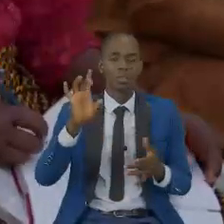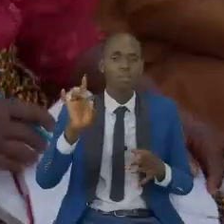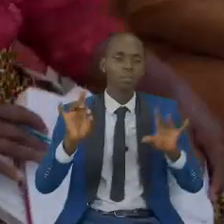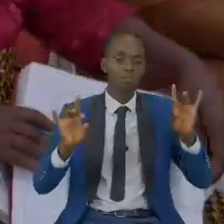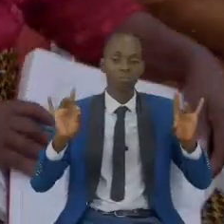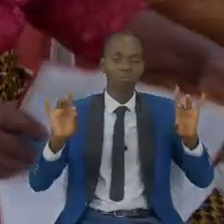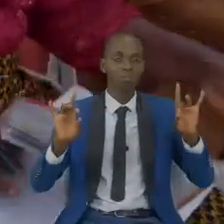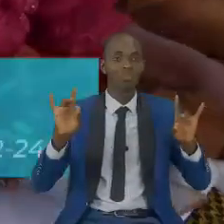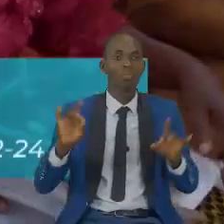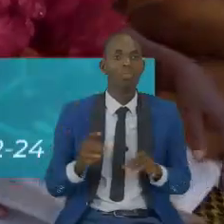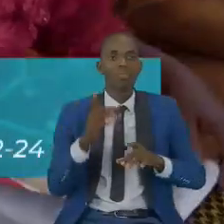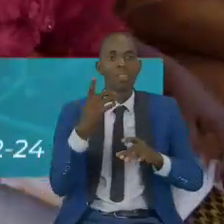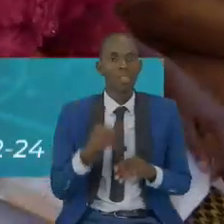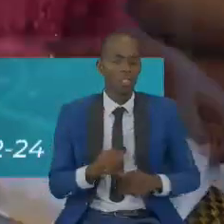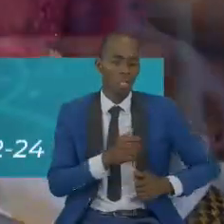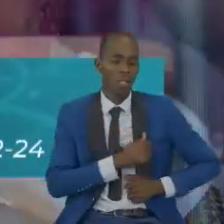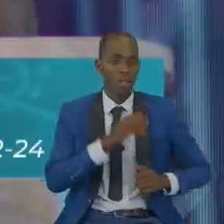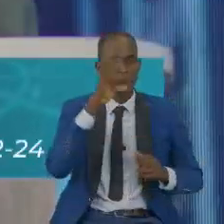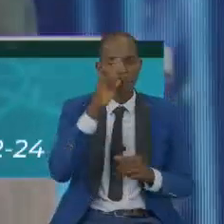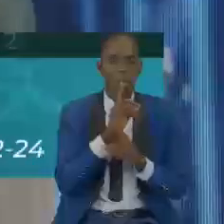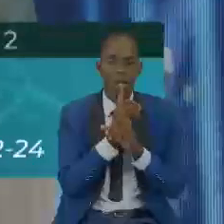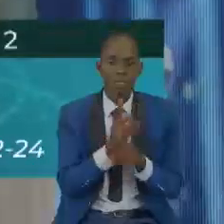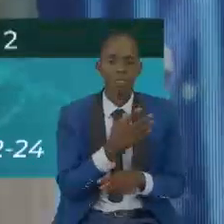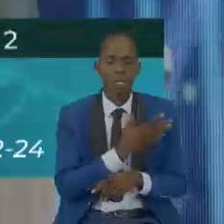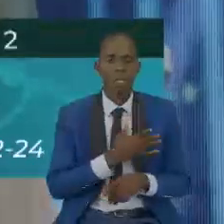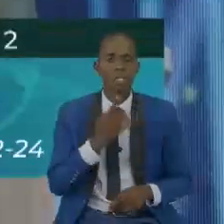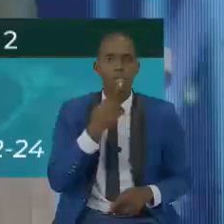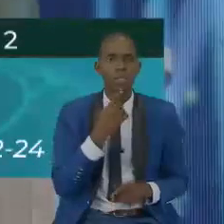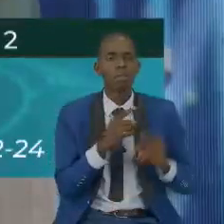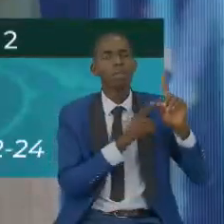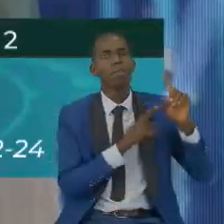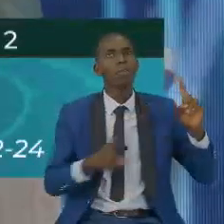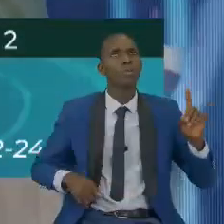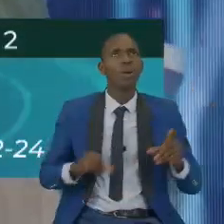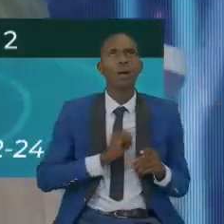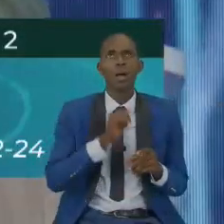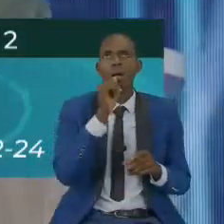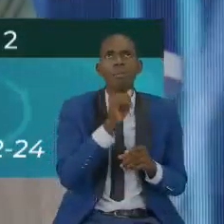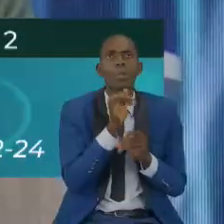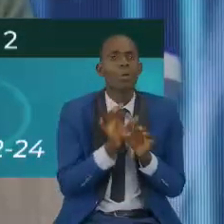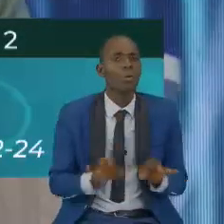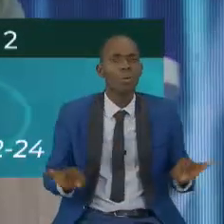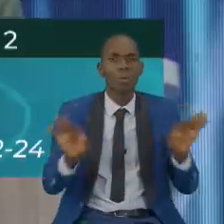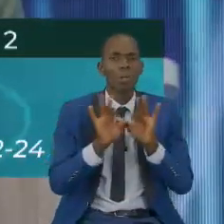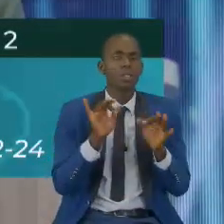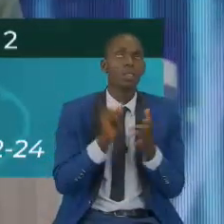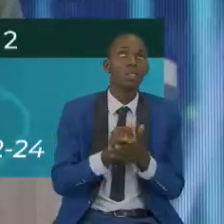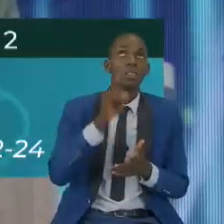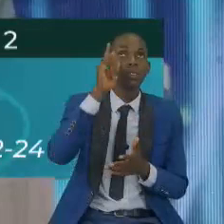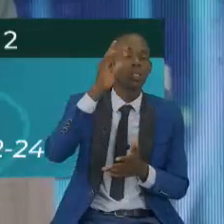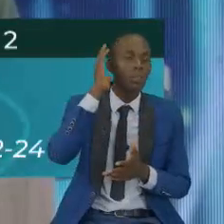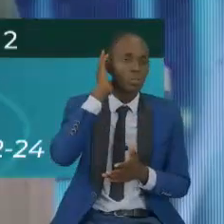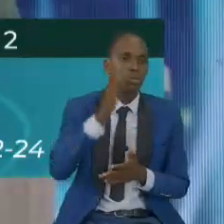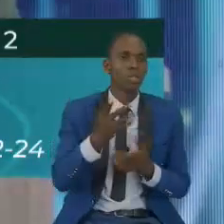verse 8. The centurion answered and said, Lord, I am not worthy that thou